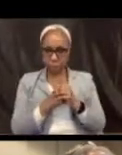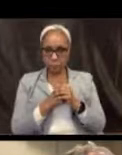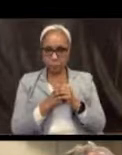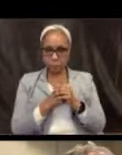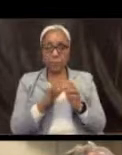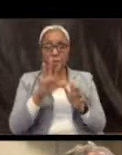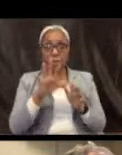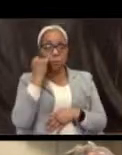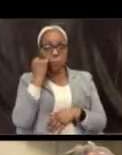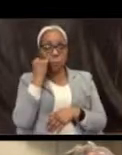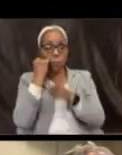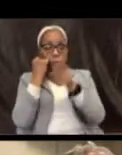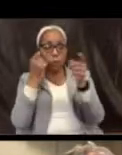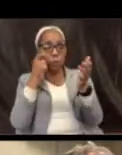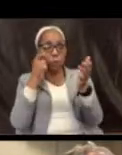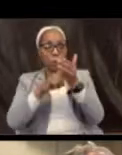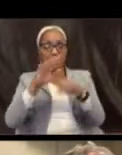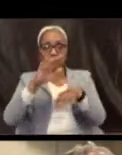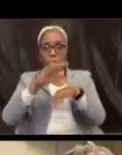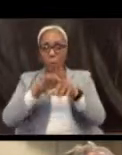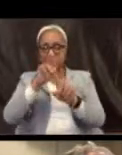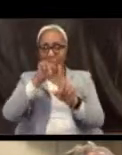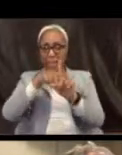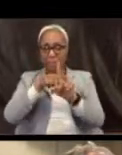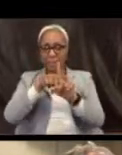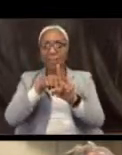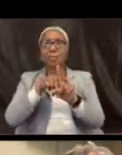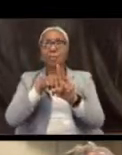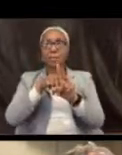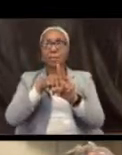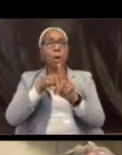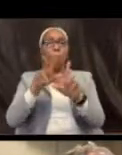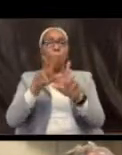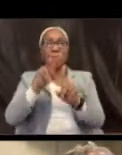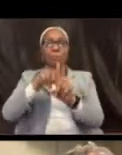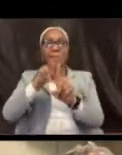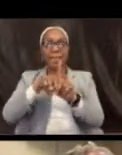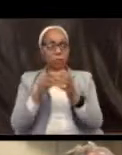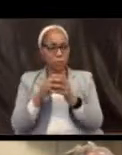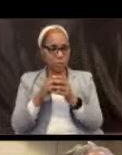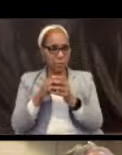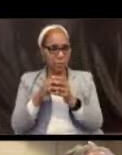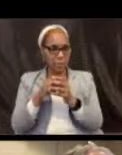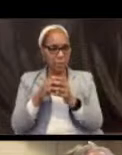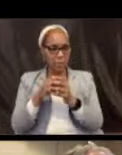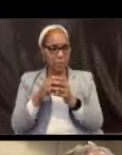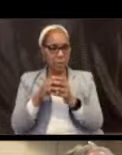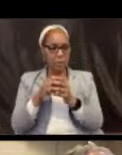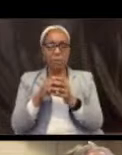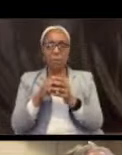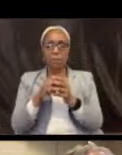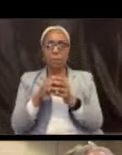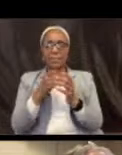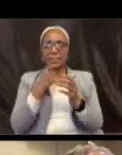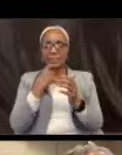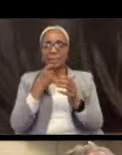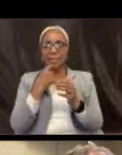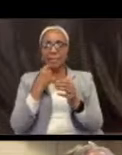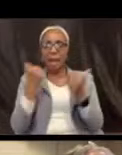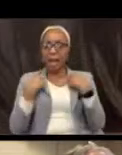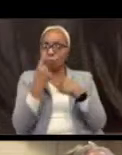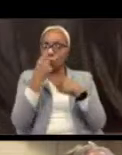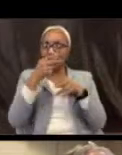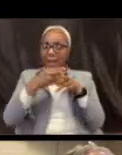if you noticed on the applicant, on the application, the copy that I received, it had one